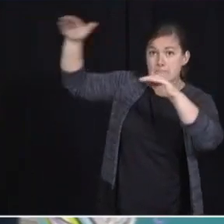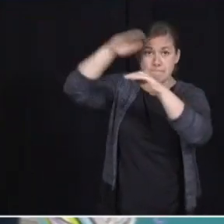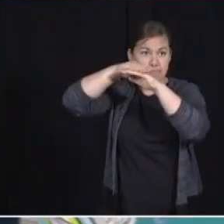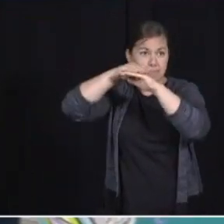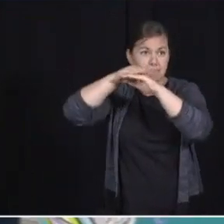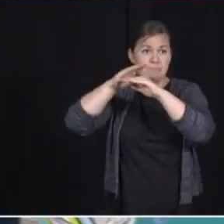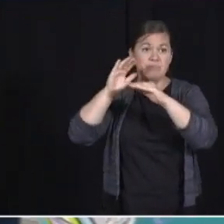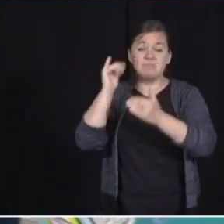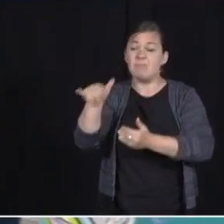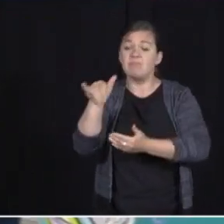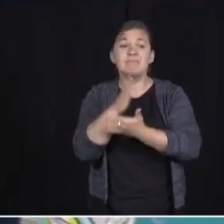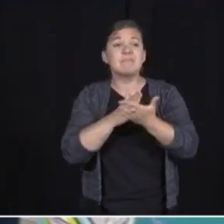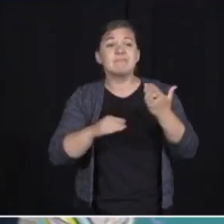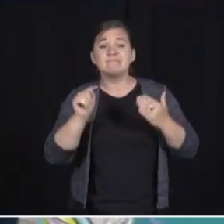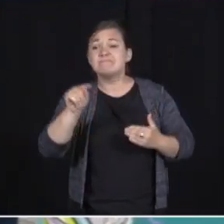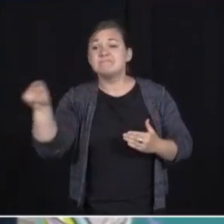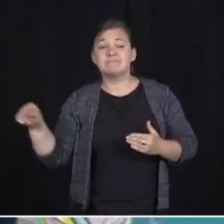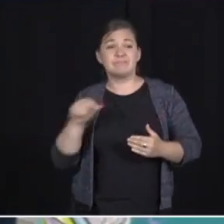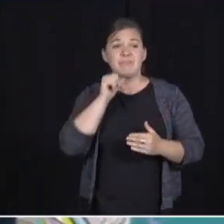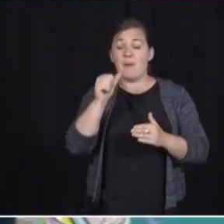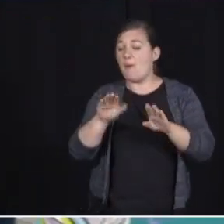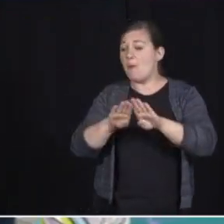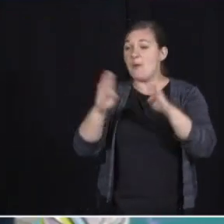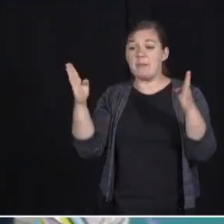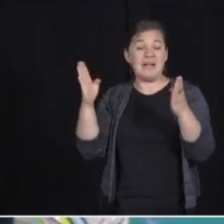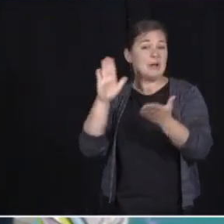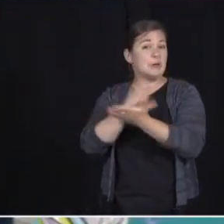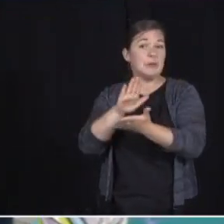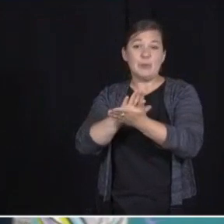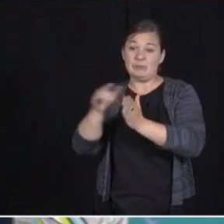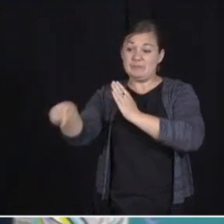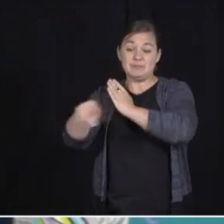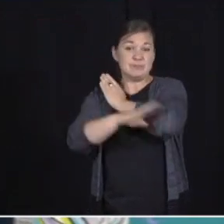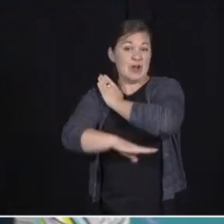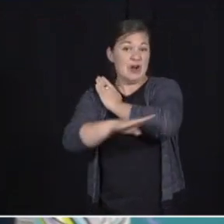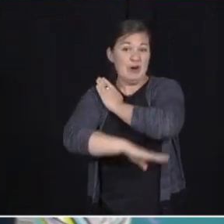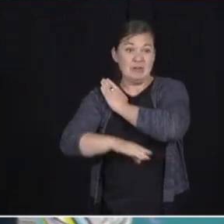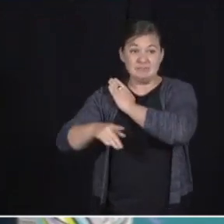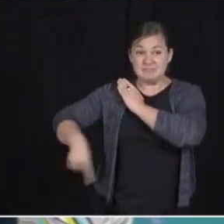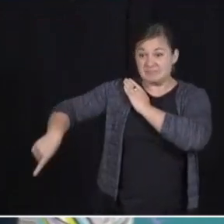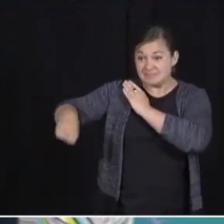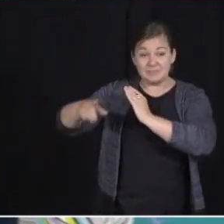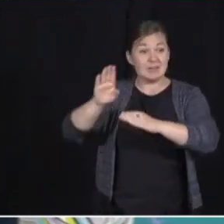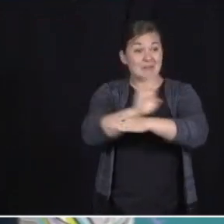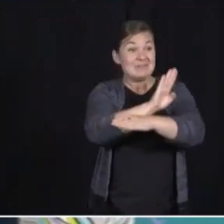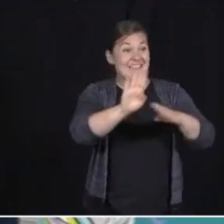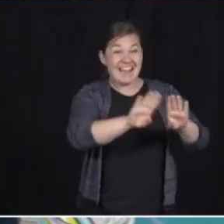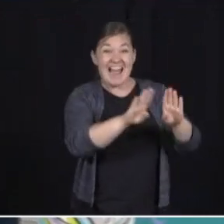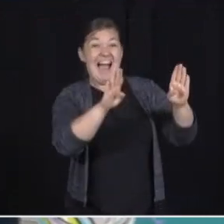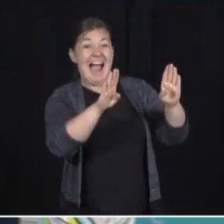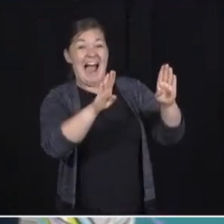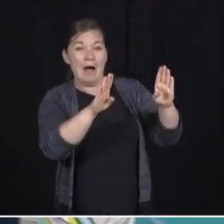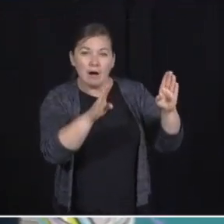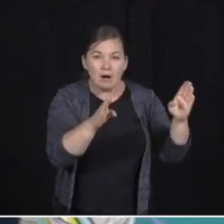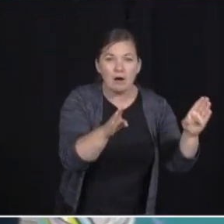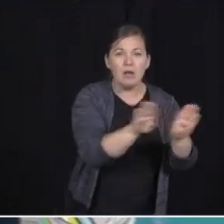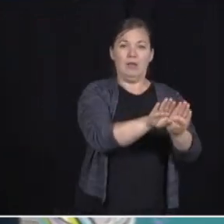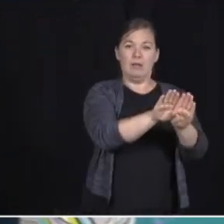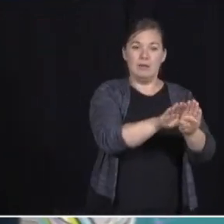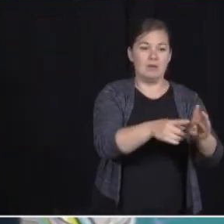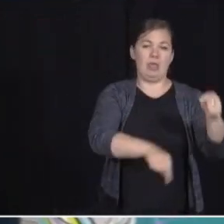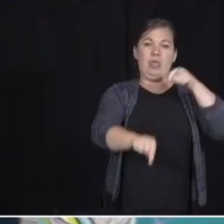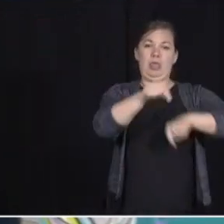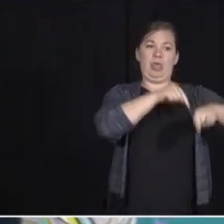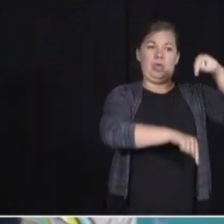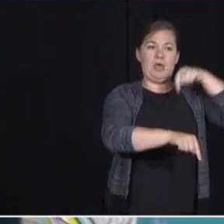now. Businesses have had to shut down again, and cases are at an all-time high. My friends, we